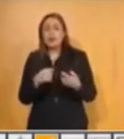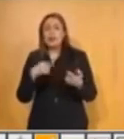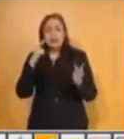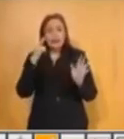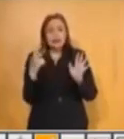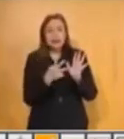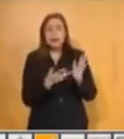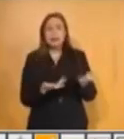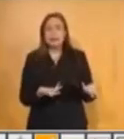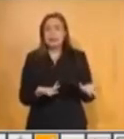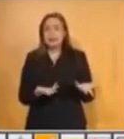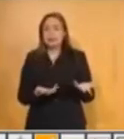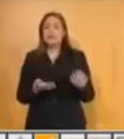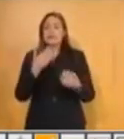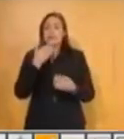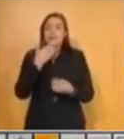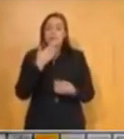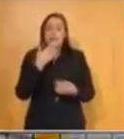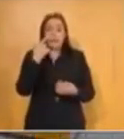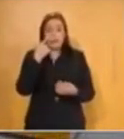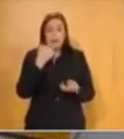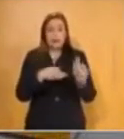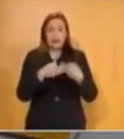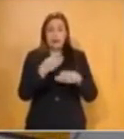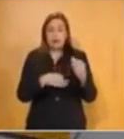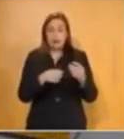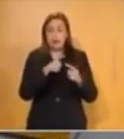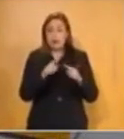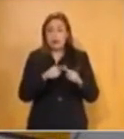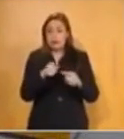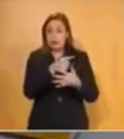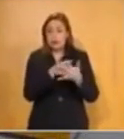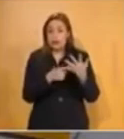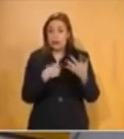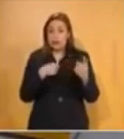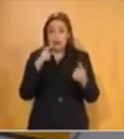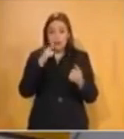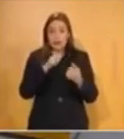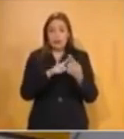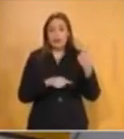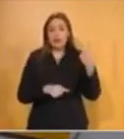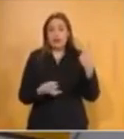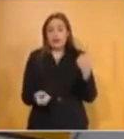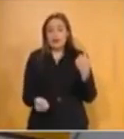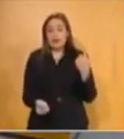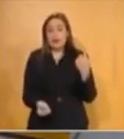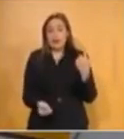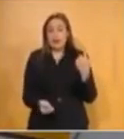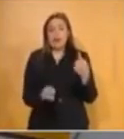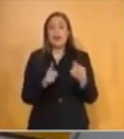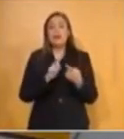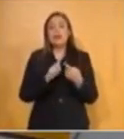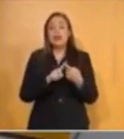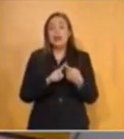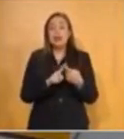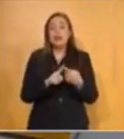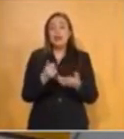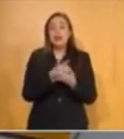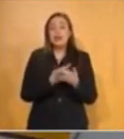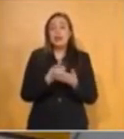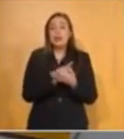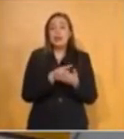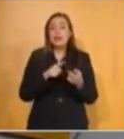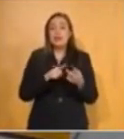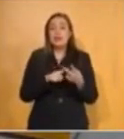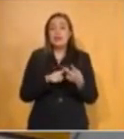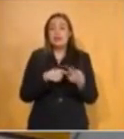we have said that the main character in that comic strip is Snoopy. We have said that the illustrator is next